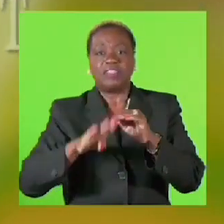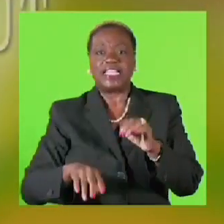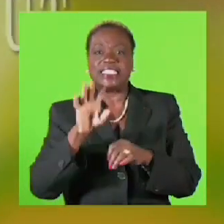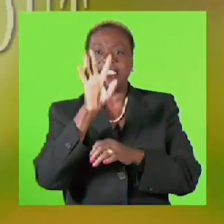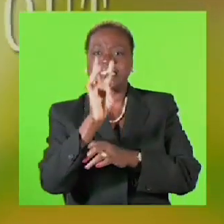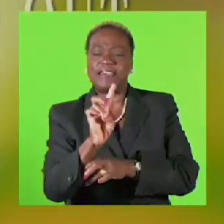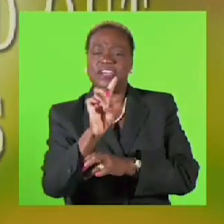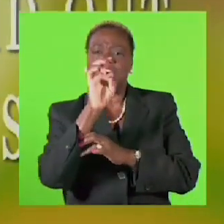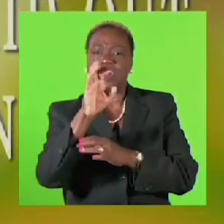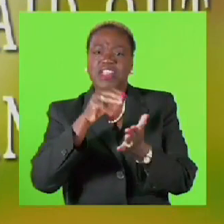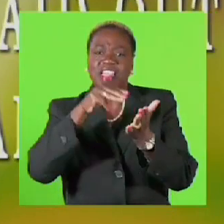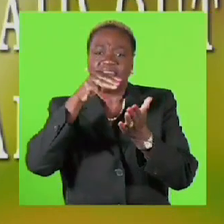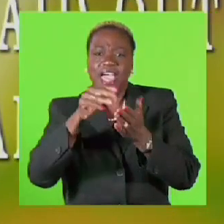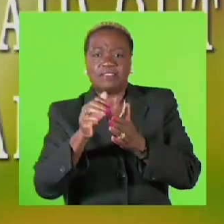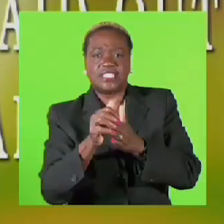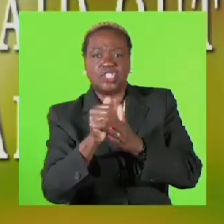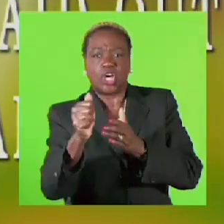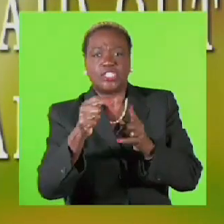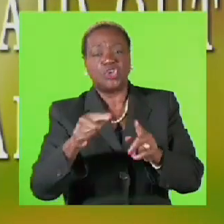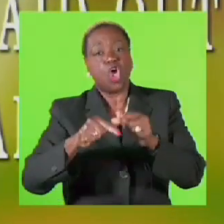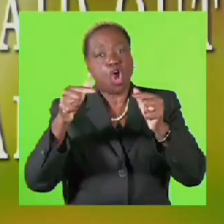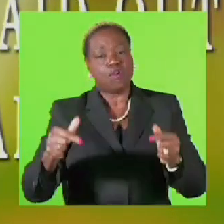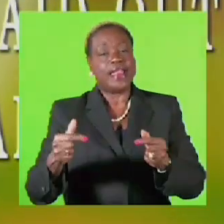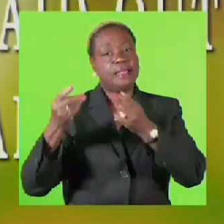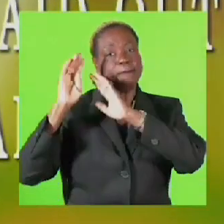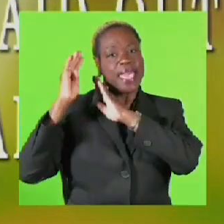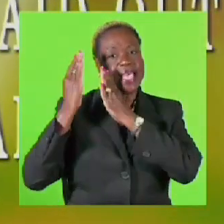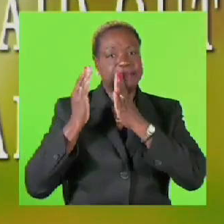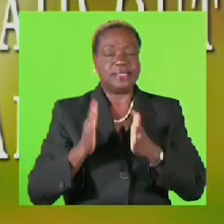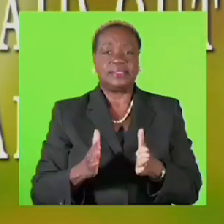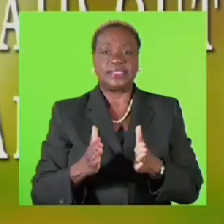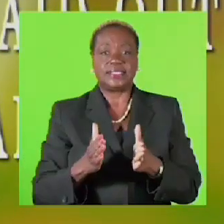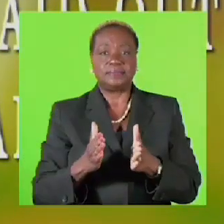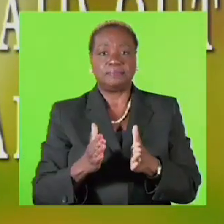than $700,000 to Grand Bahamians.